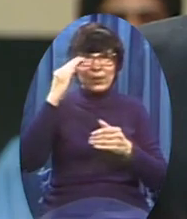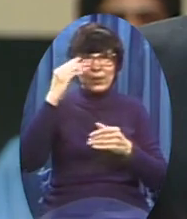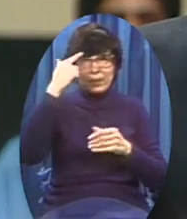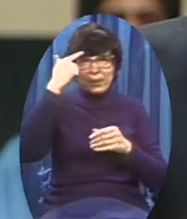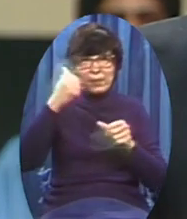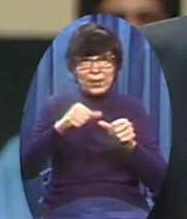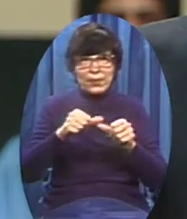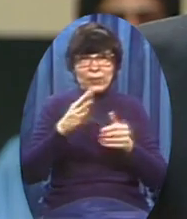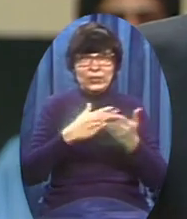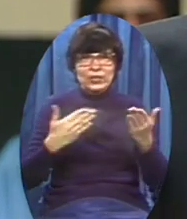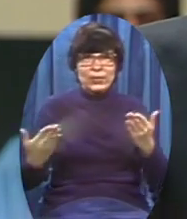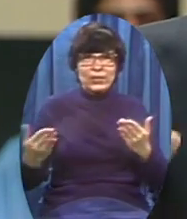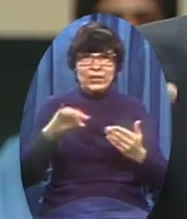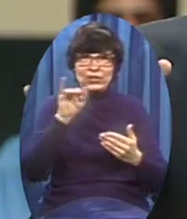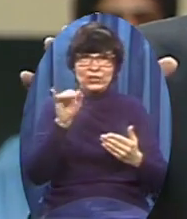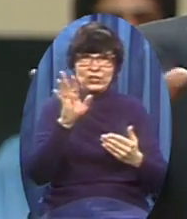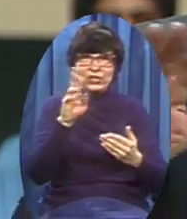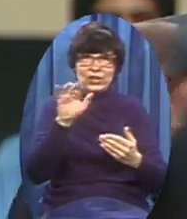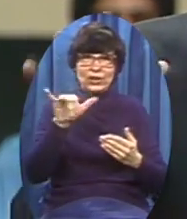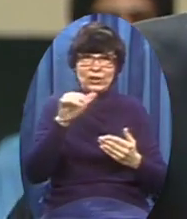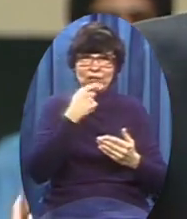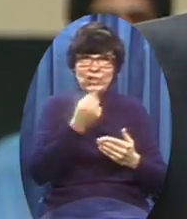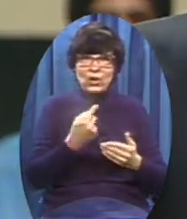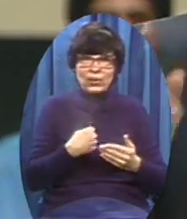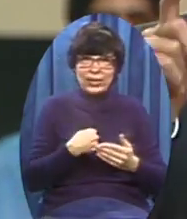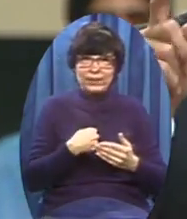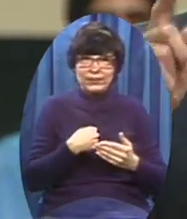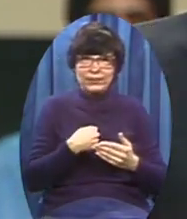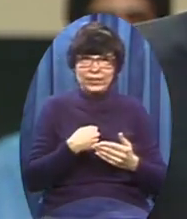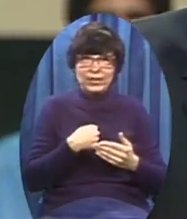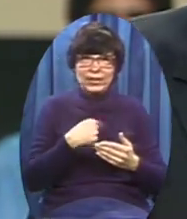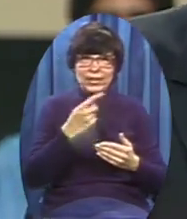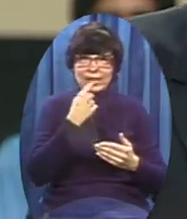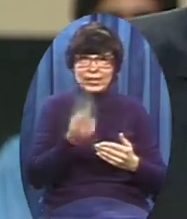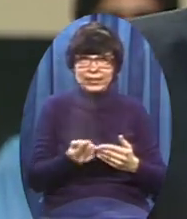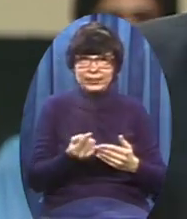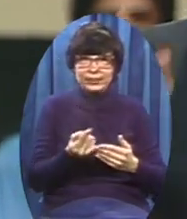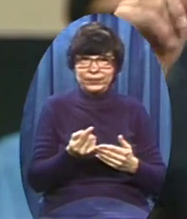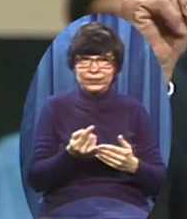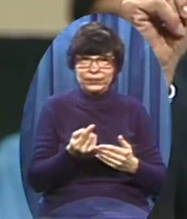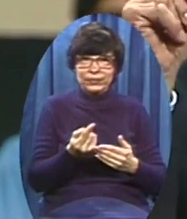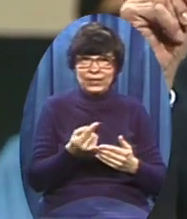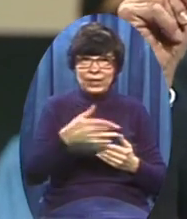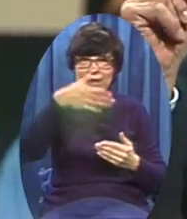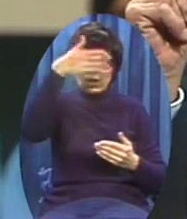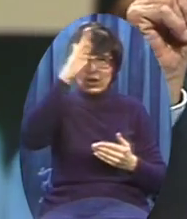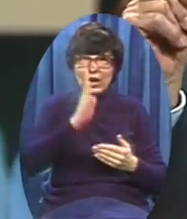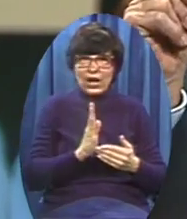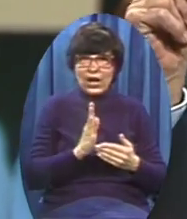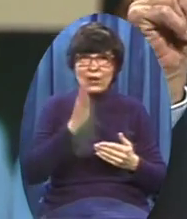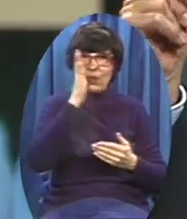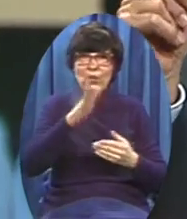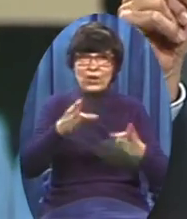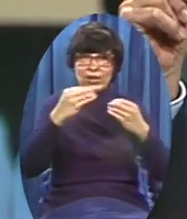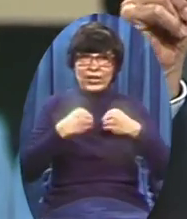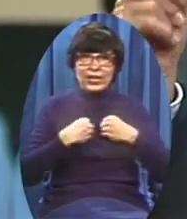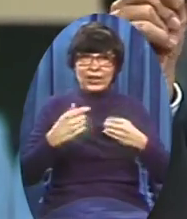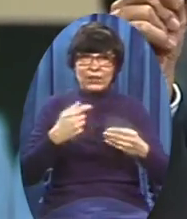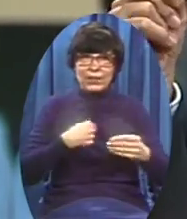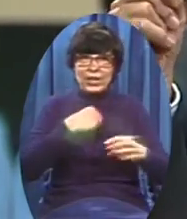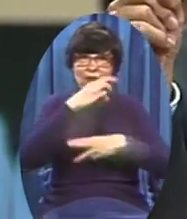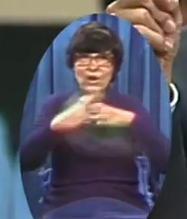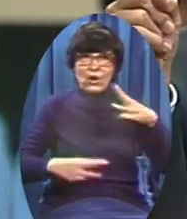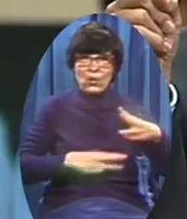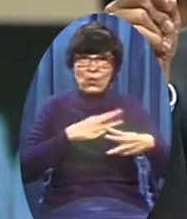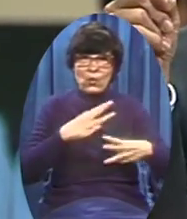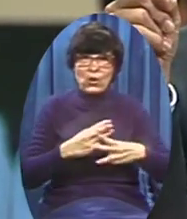first telecast that I was ever with him on that telecast. He said, Brother Harold, he said, God's going to give me a